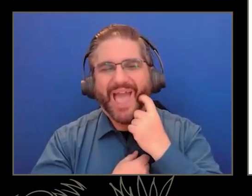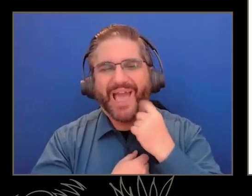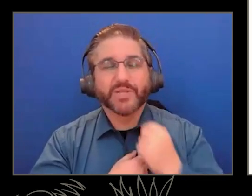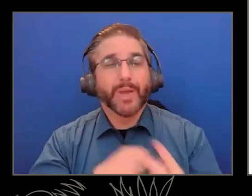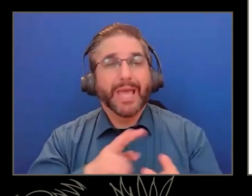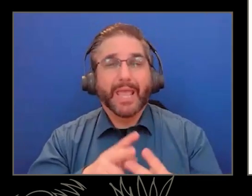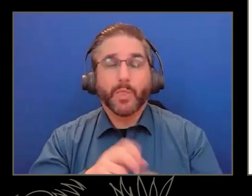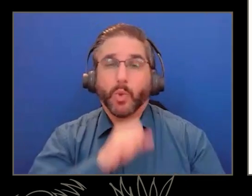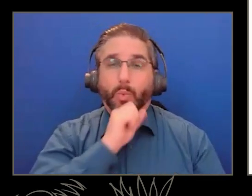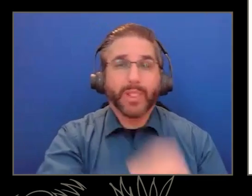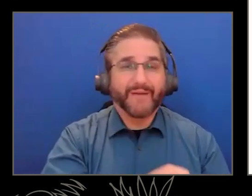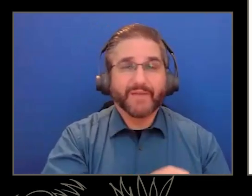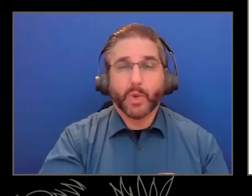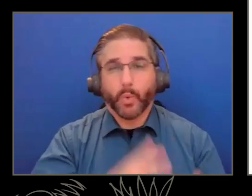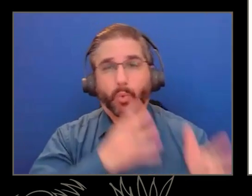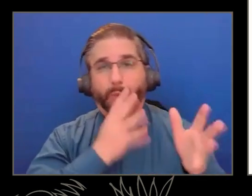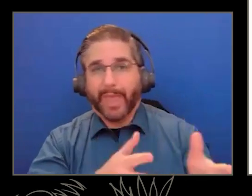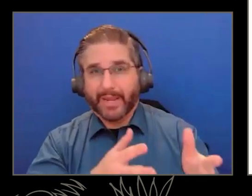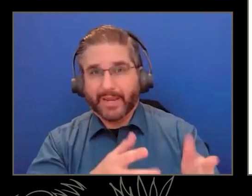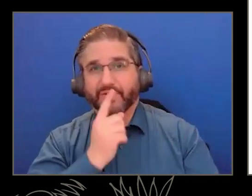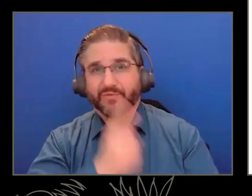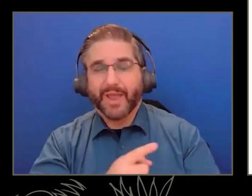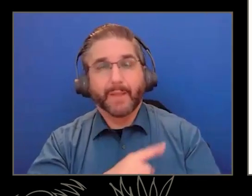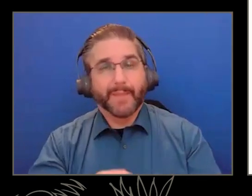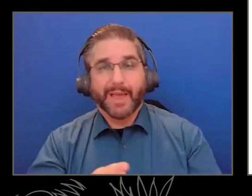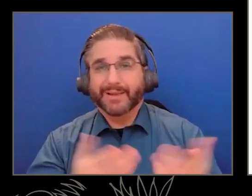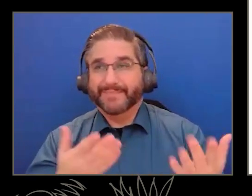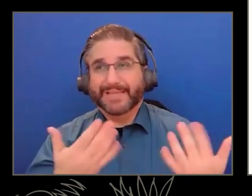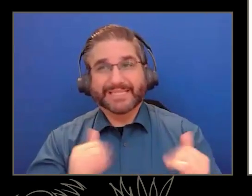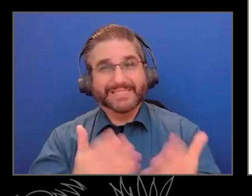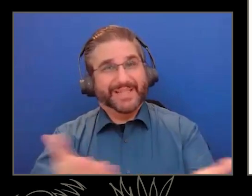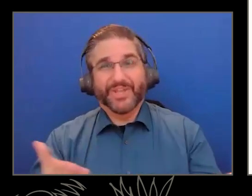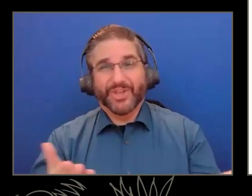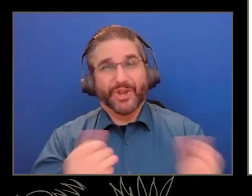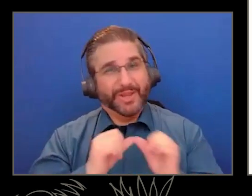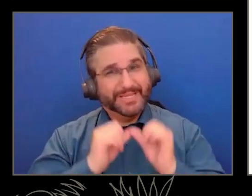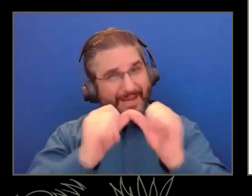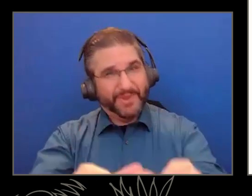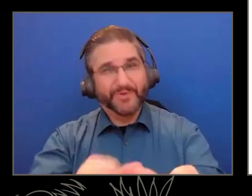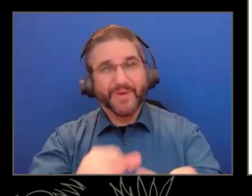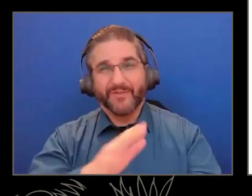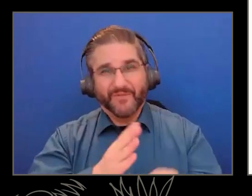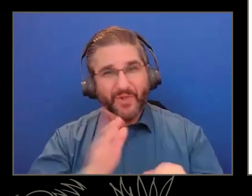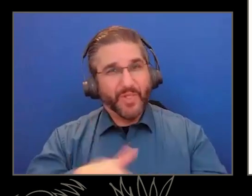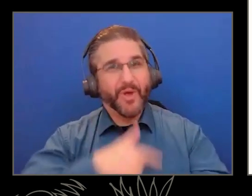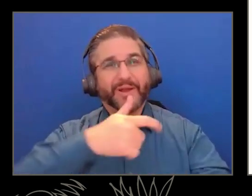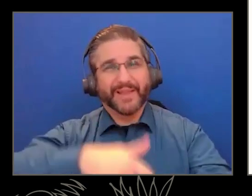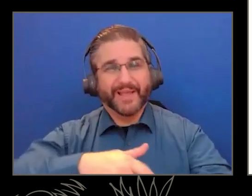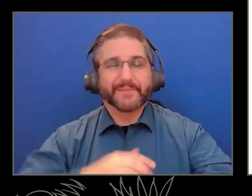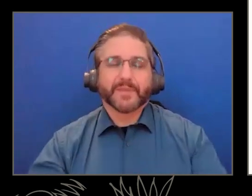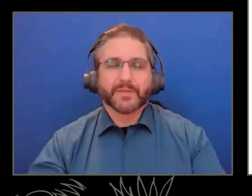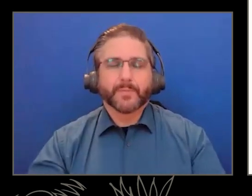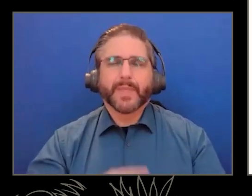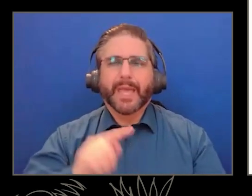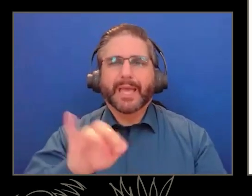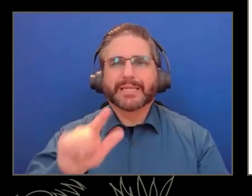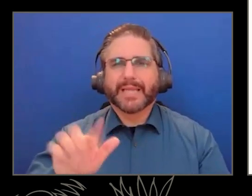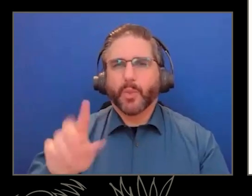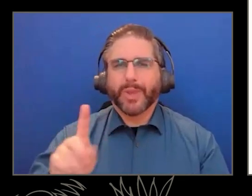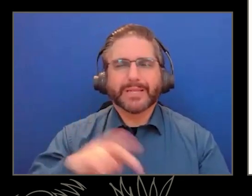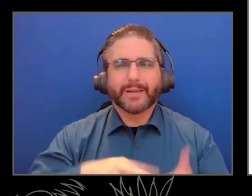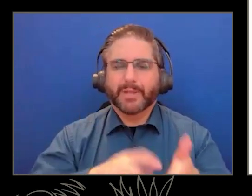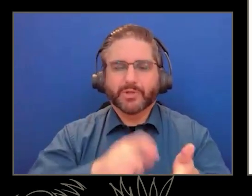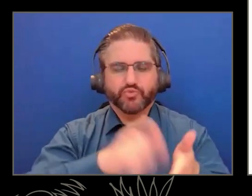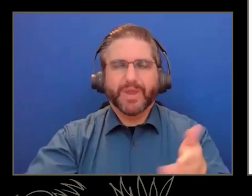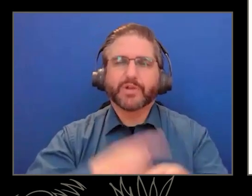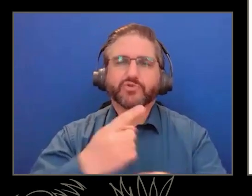love or they hate, but it's here to stay nonetheless. So with Tailwind, you don't write traditional CSS. You